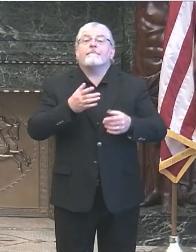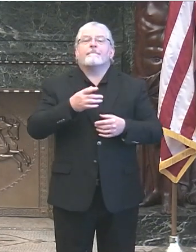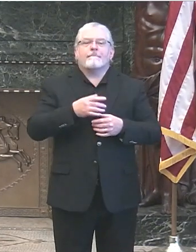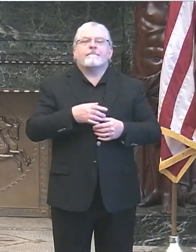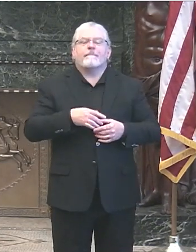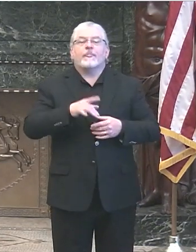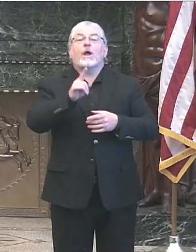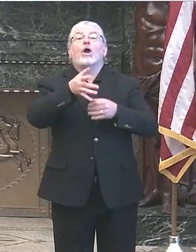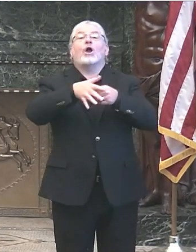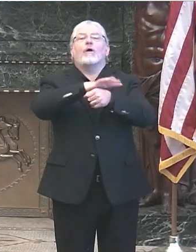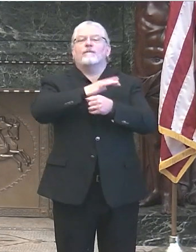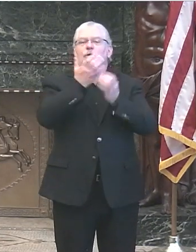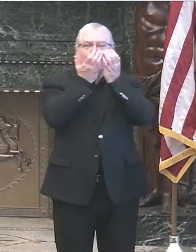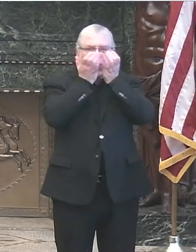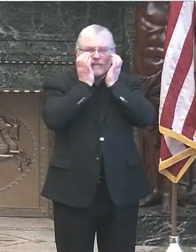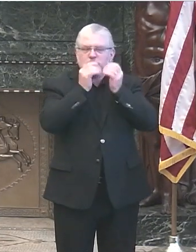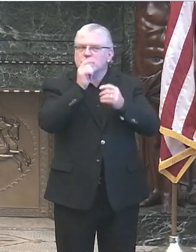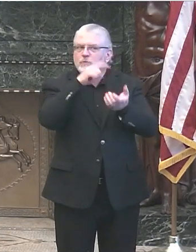when they're around other people.